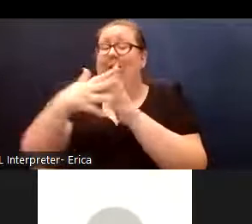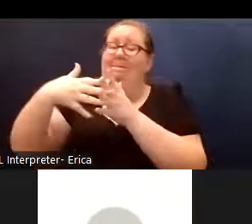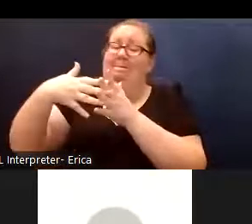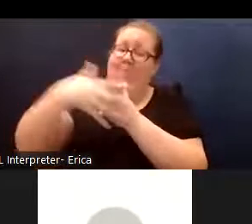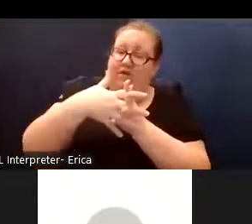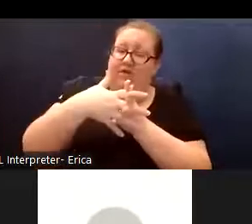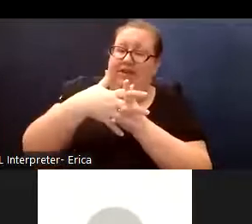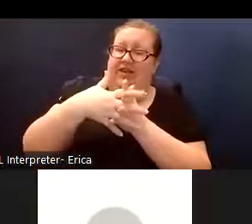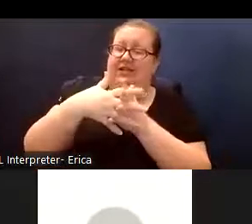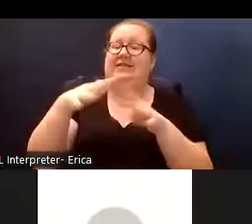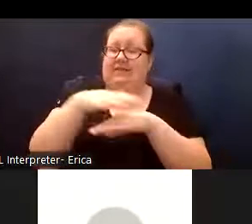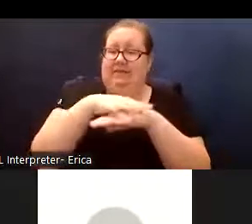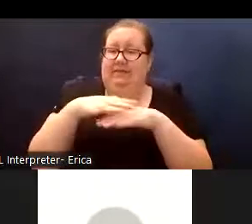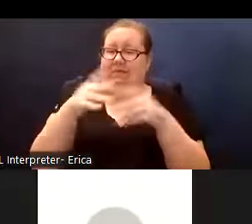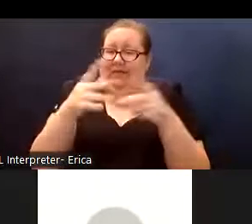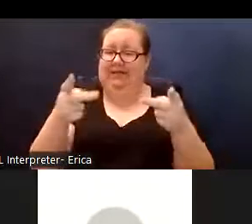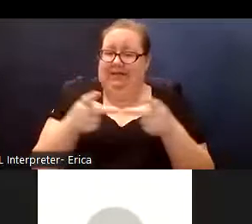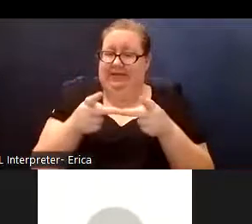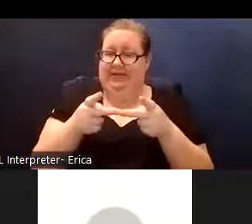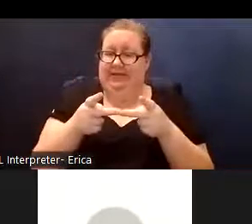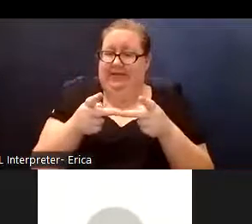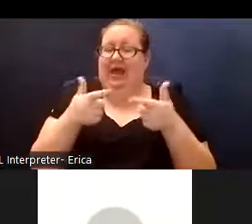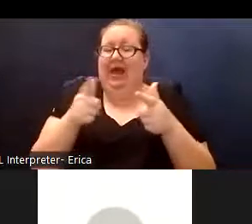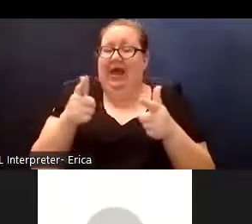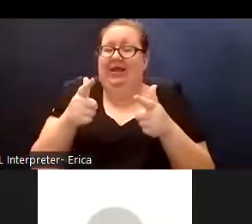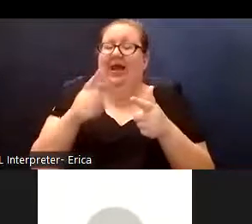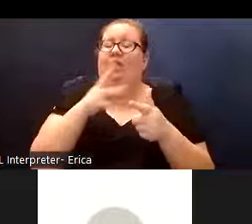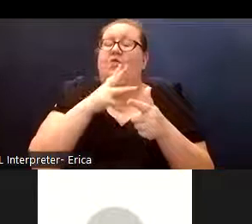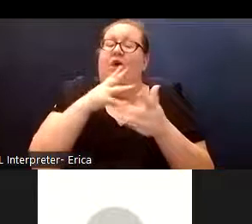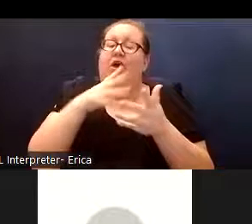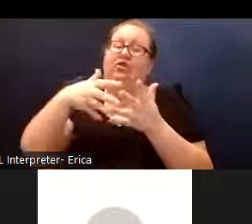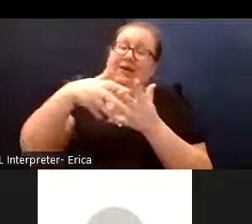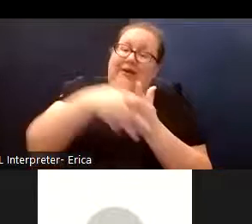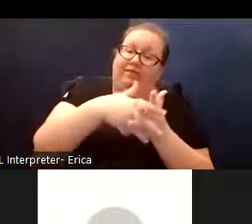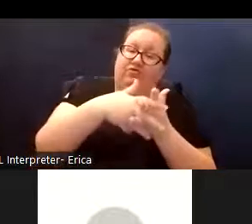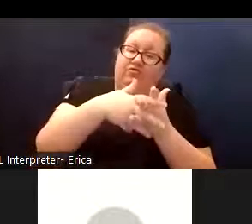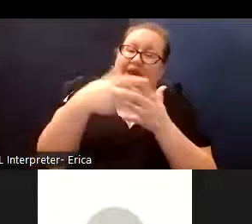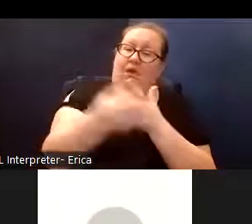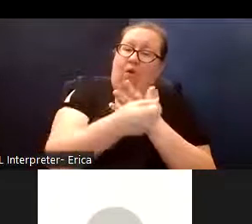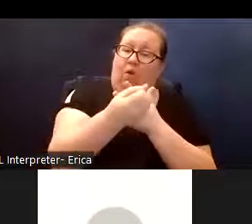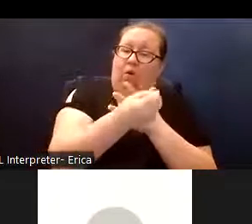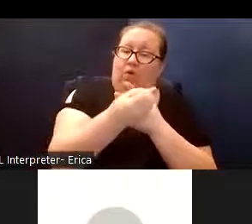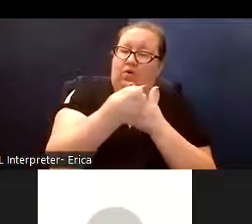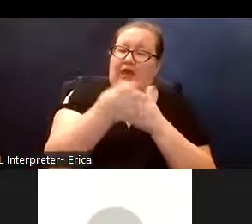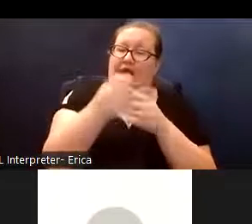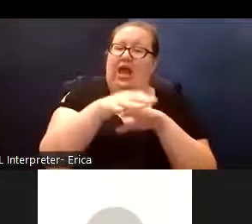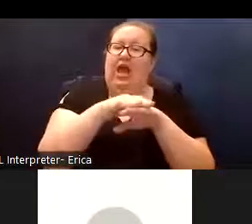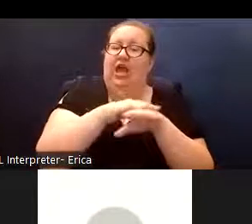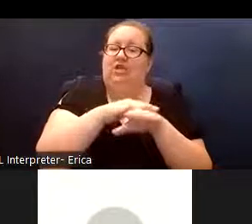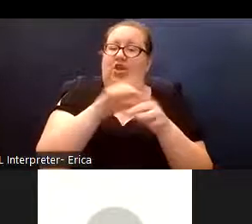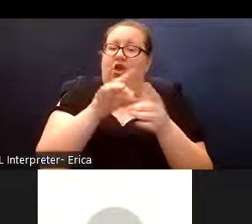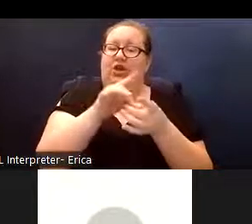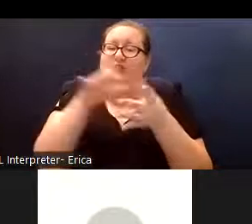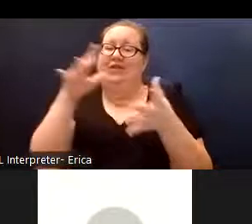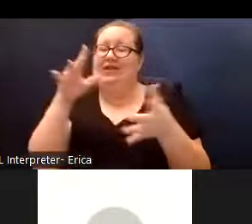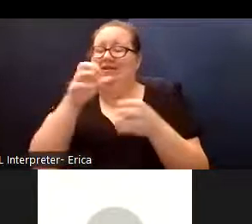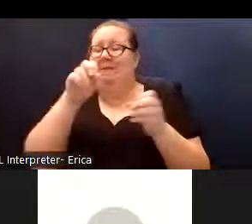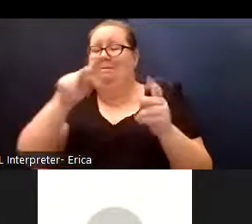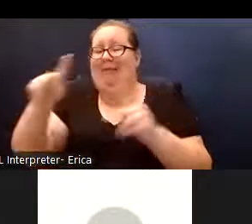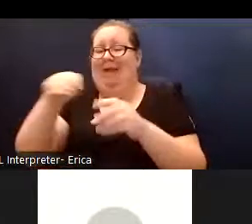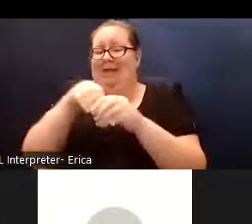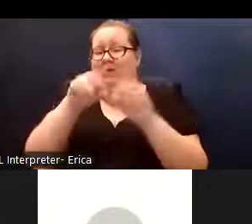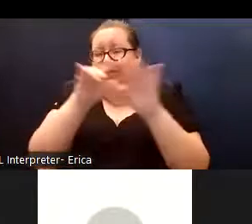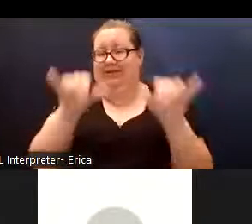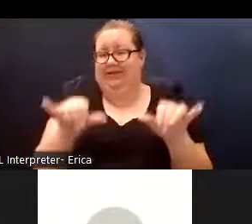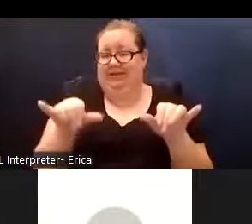spaces, allowing them to infiltrate water, hold water, and slowly re-release it back into the system.